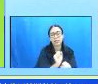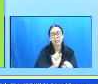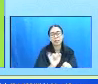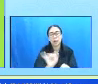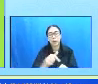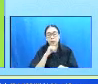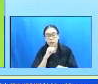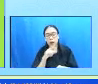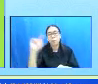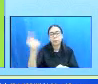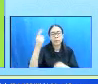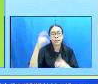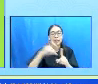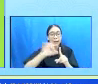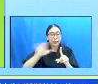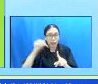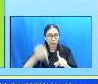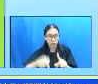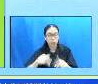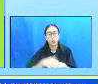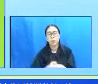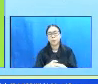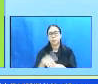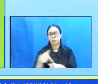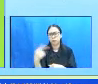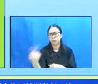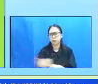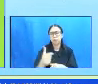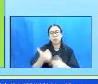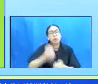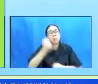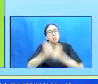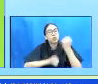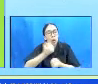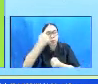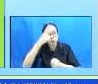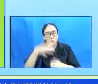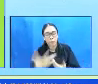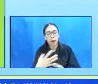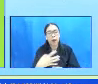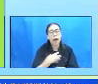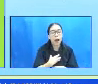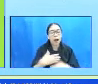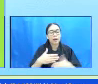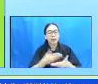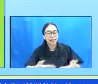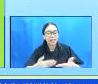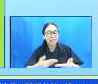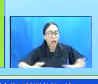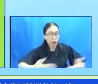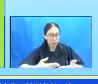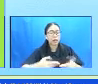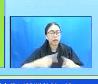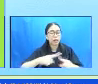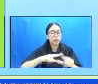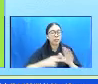land rights. And in this area, we really want to see that the business model is inclusive and the business model is finally